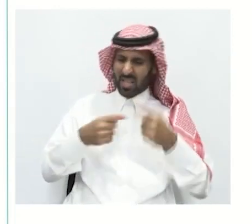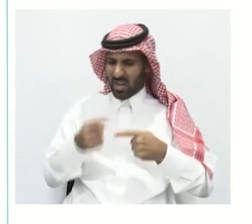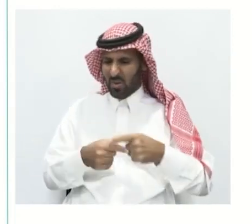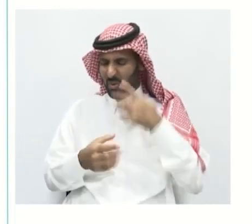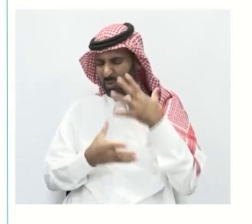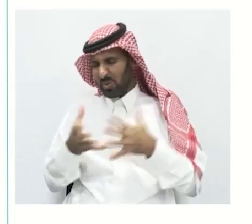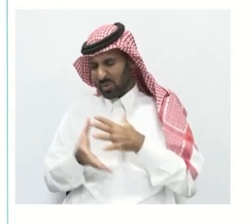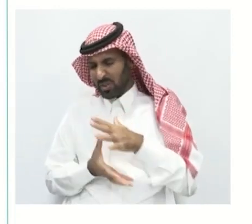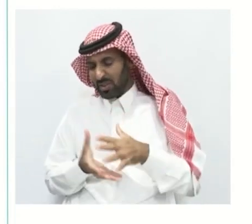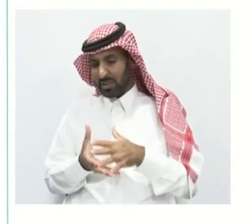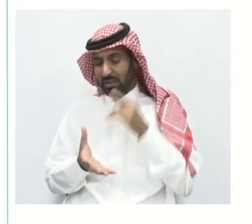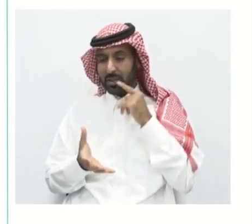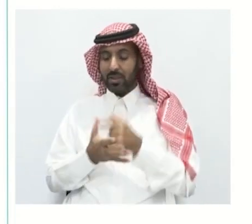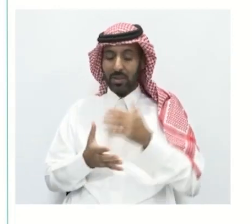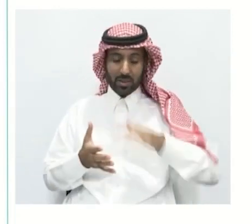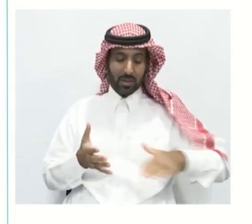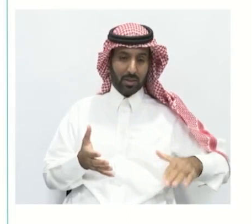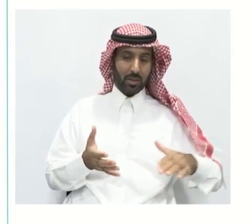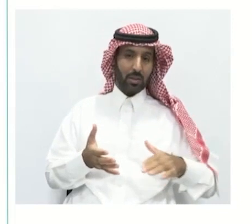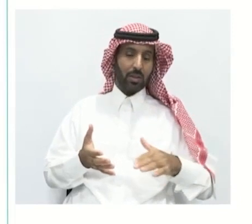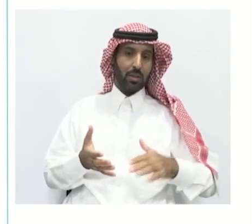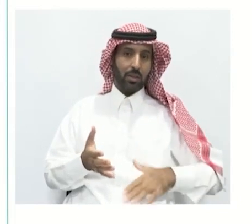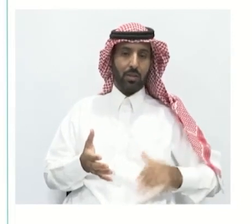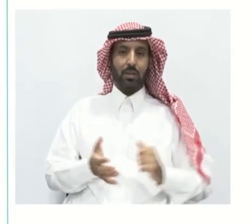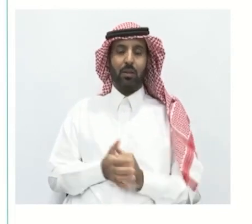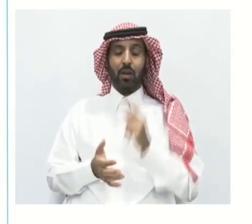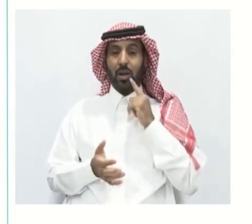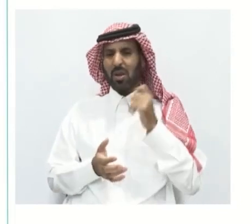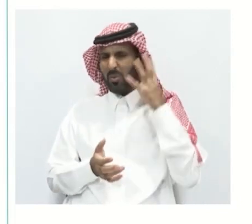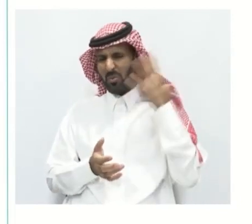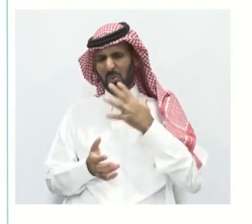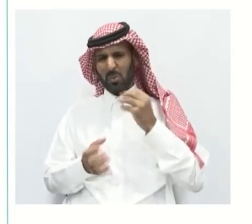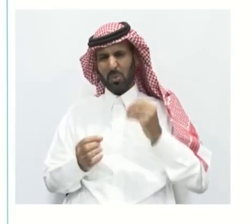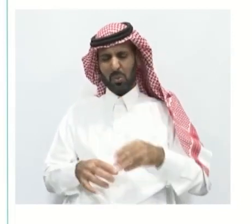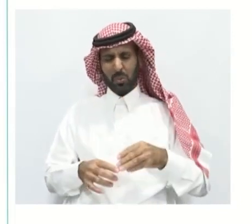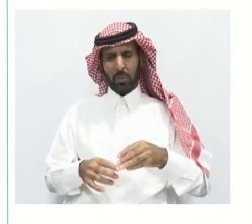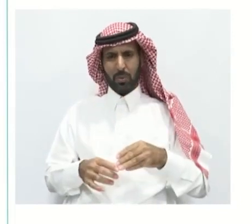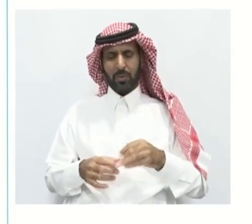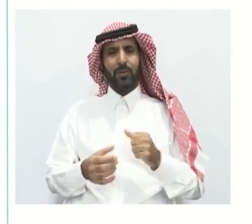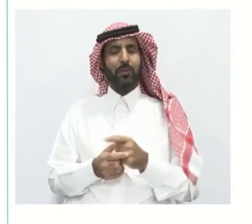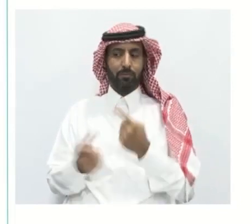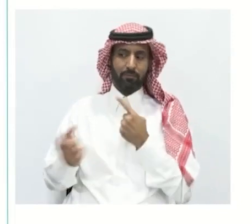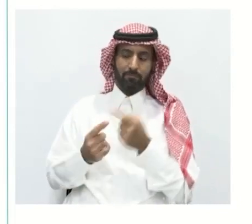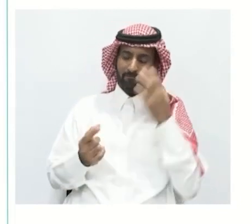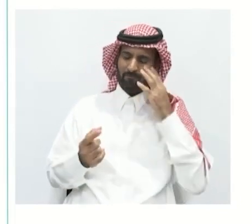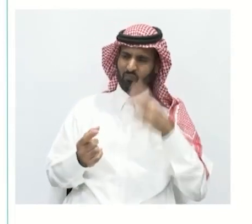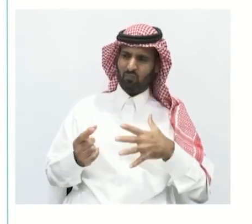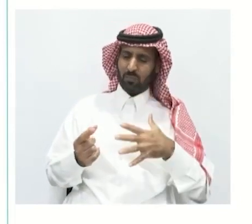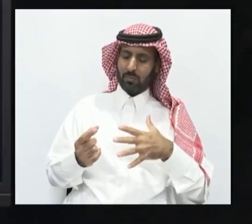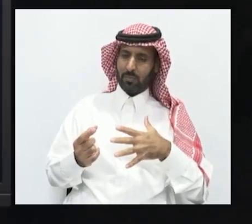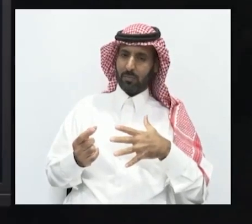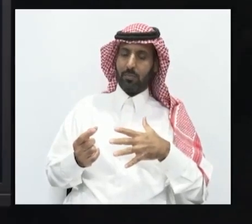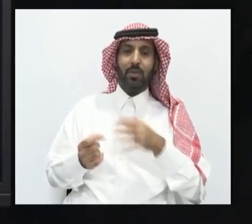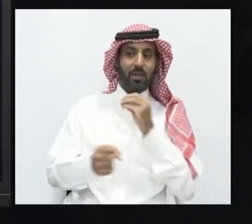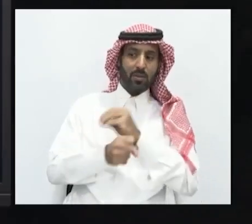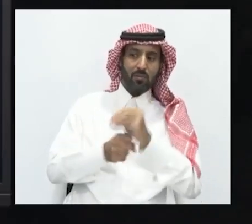trouble when he was younger. So this is an annoyance from someone. When you're annoyed from someone, you